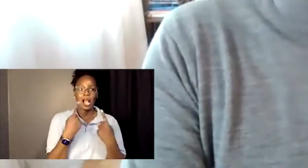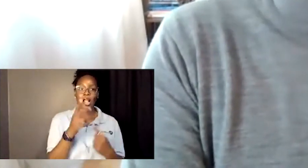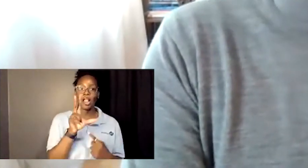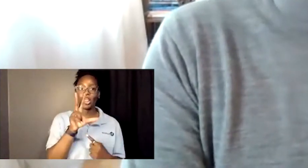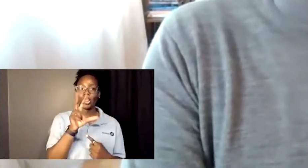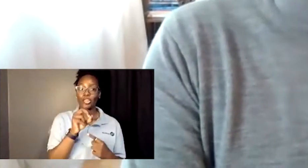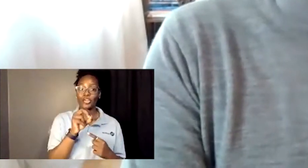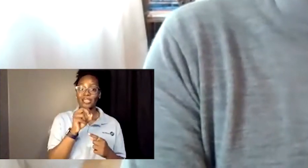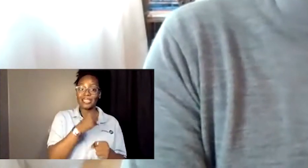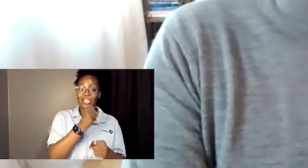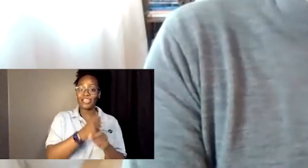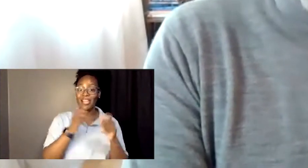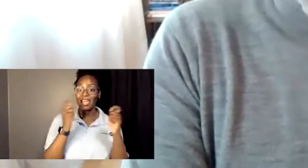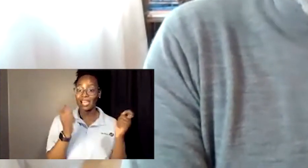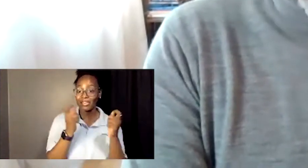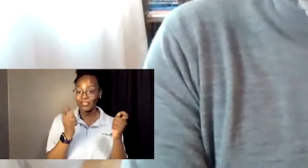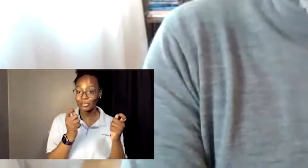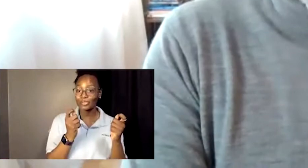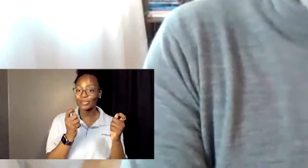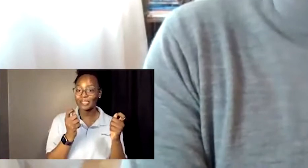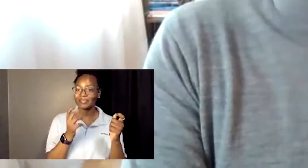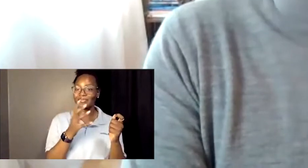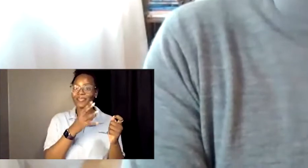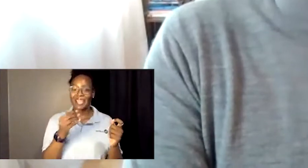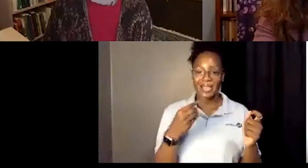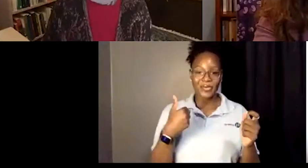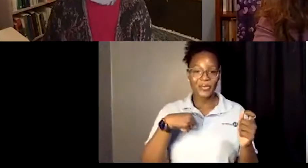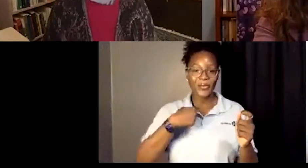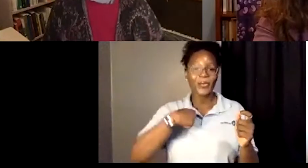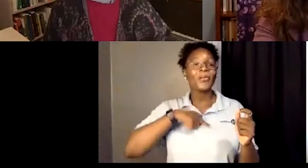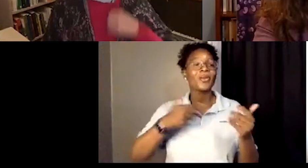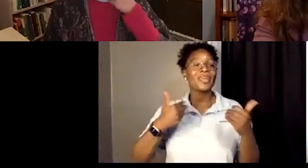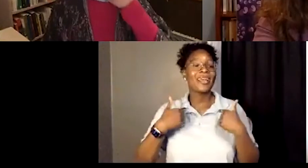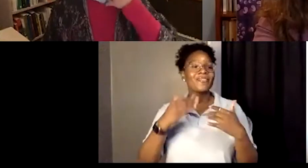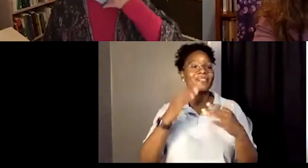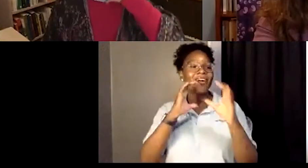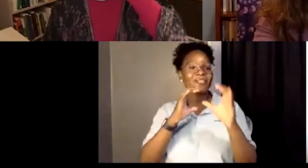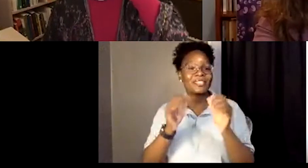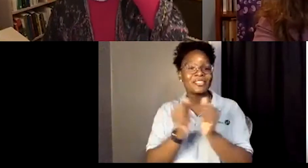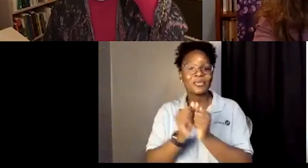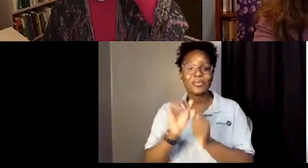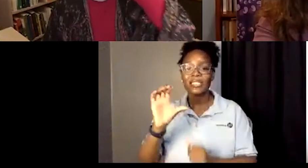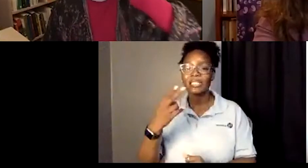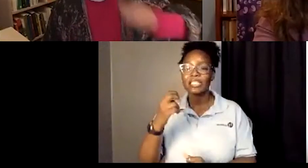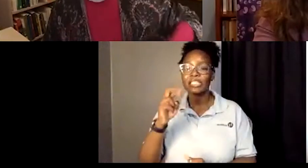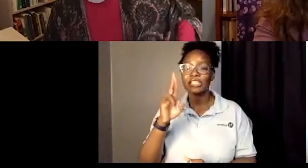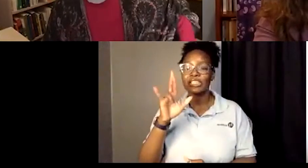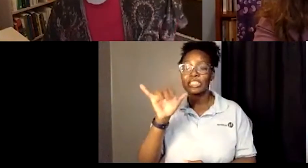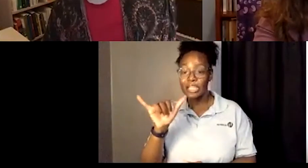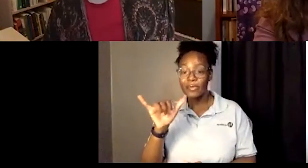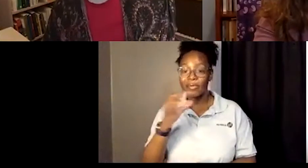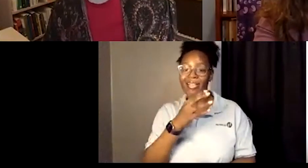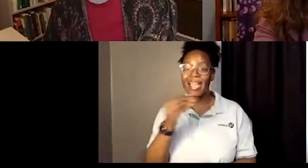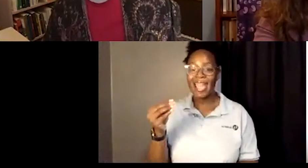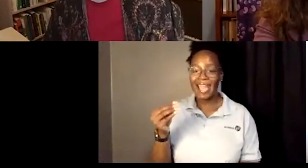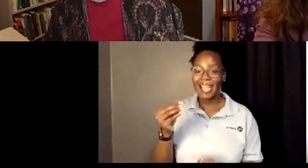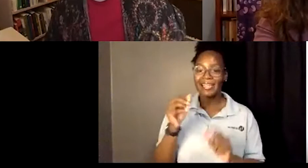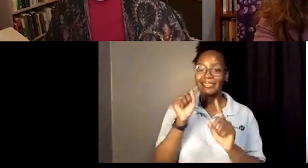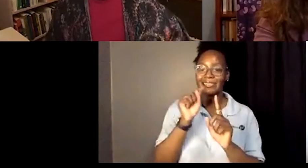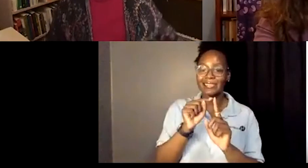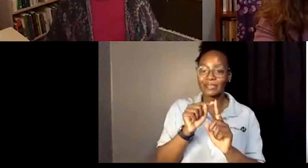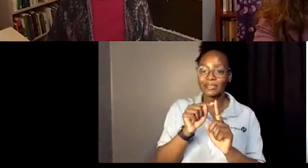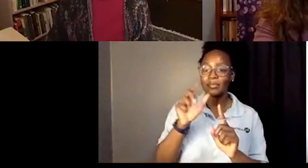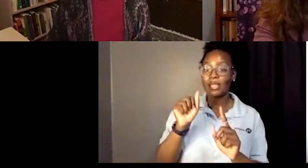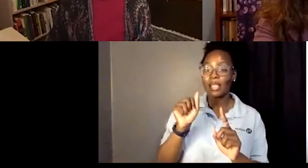amazing conversation with Cheryl and Atiya was the launch of what we hope to be an effort for people to